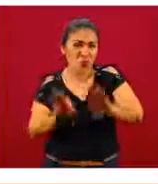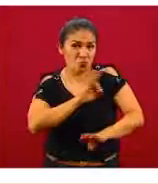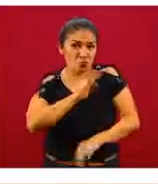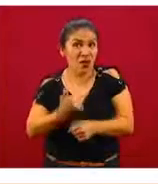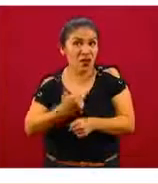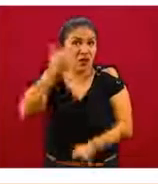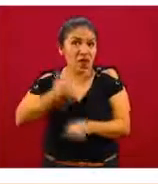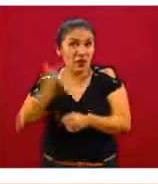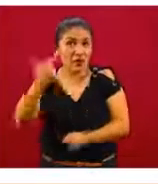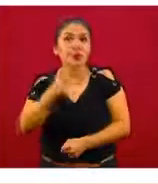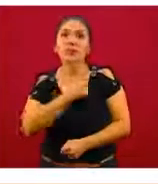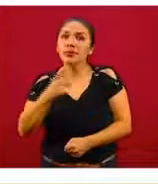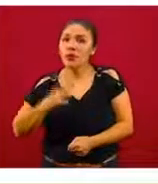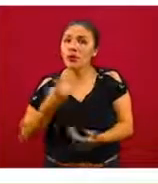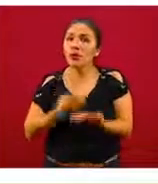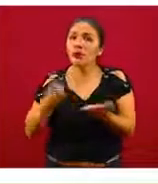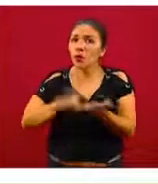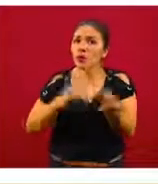deadly diseases,